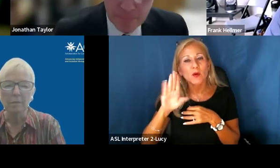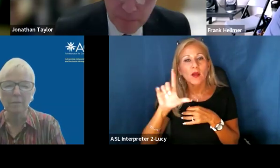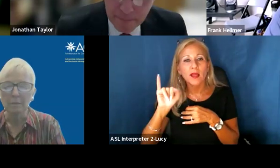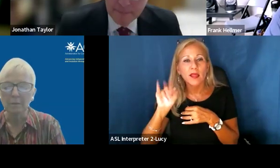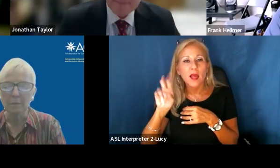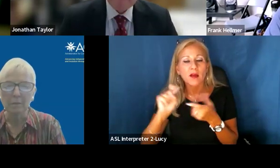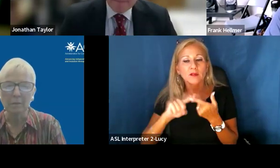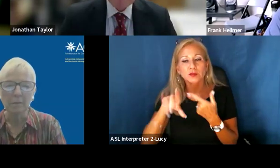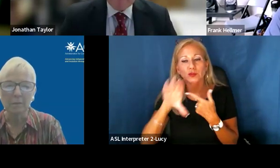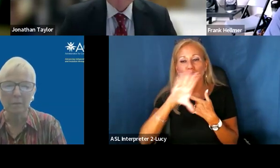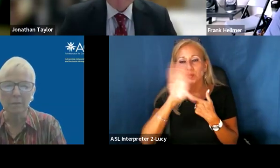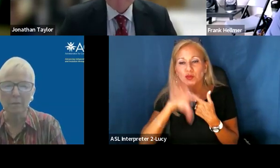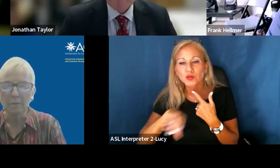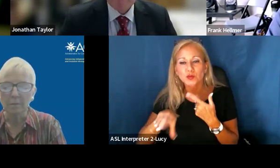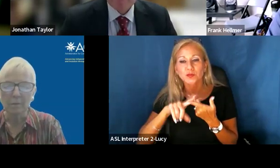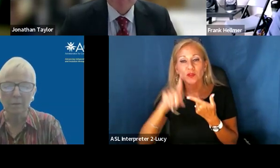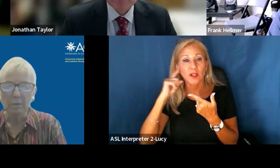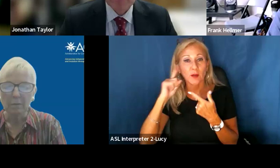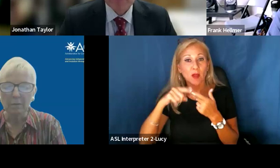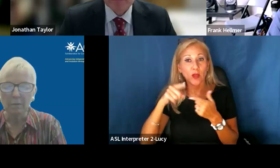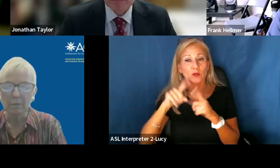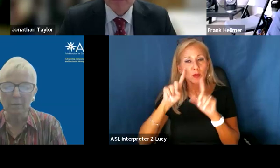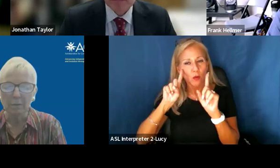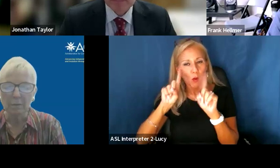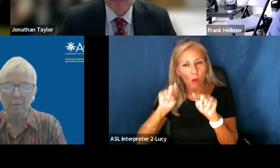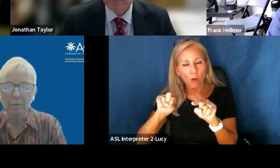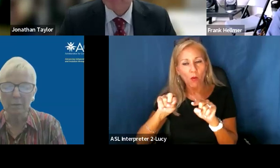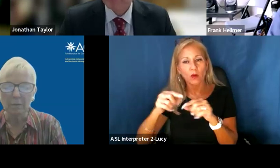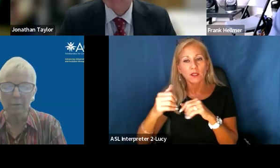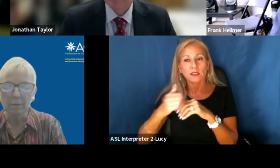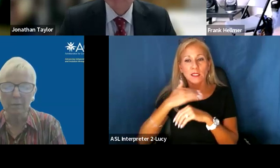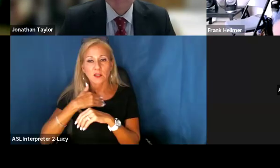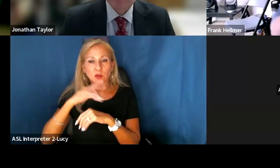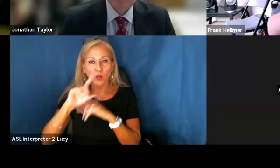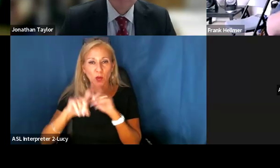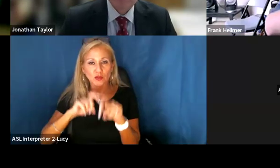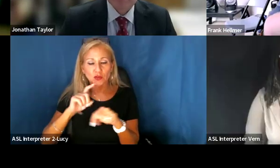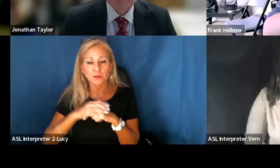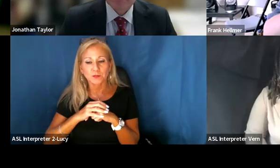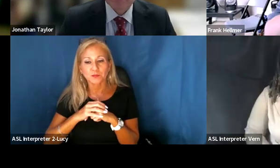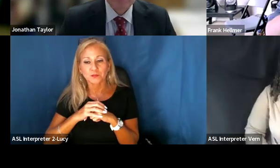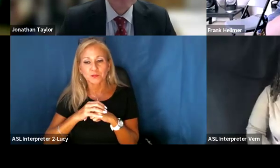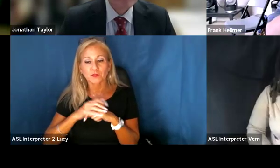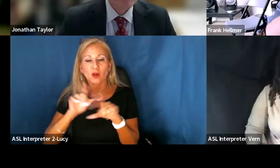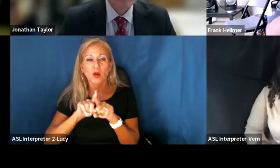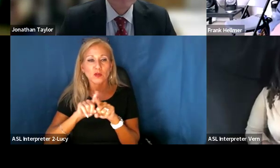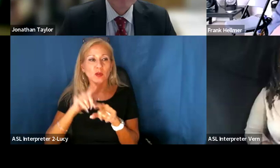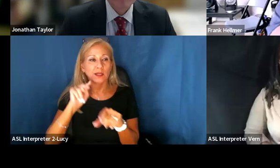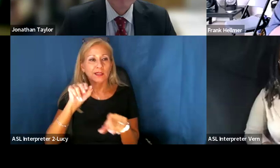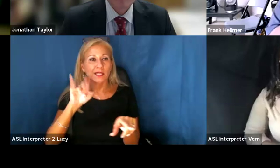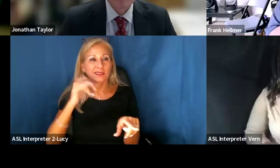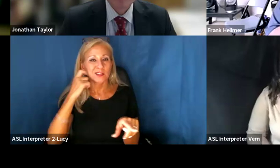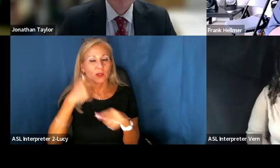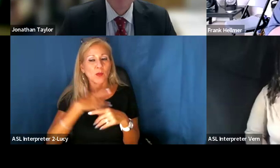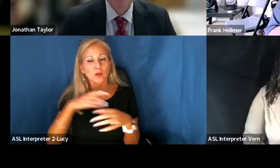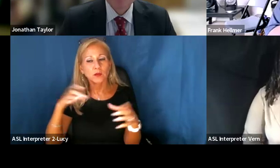or Zooms or things of that nature. If you hear about those, attend them, send us questions. And I'd also echo what Nancy said. We like to